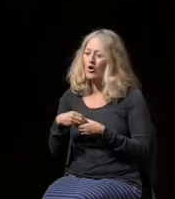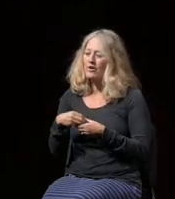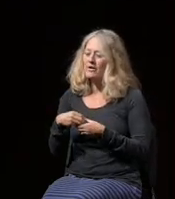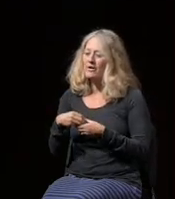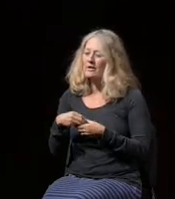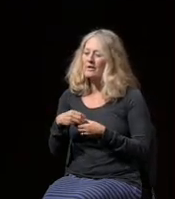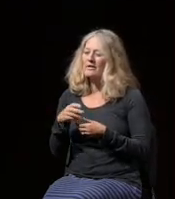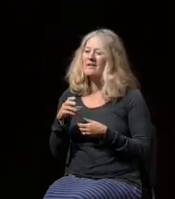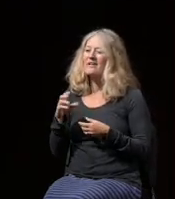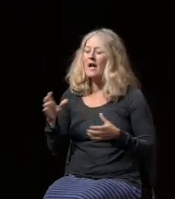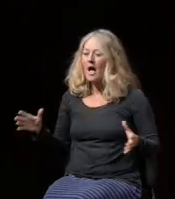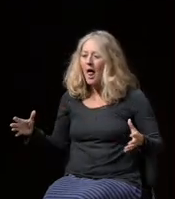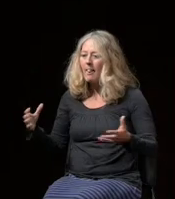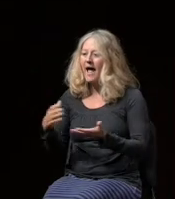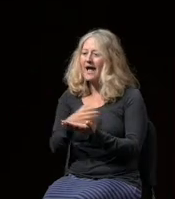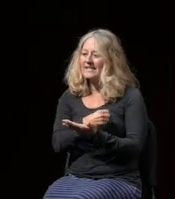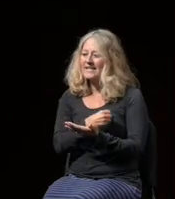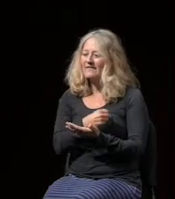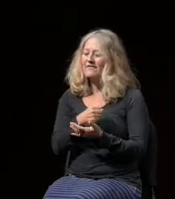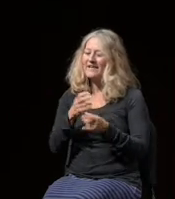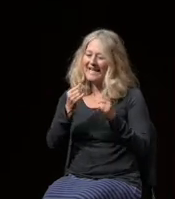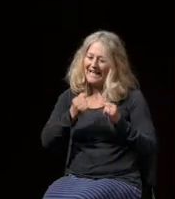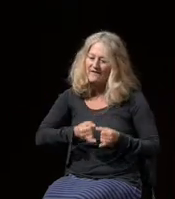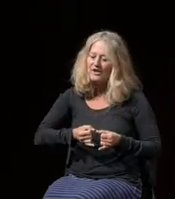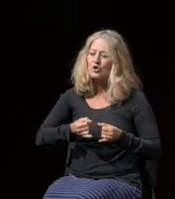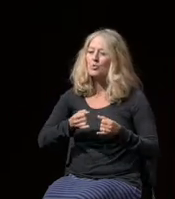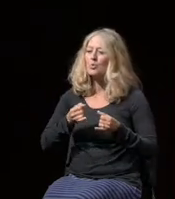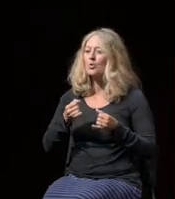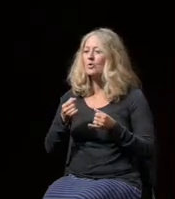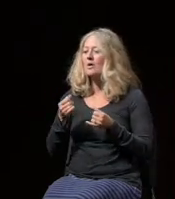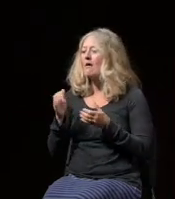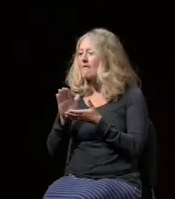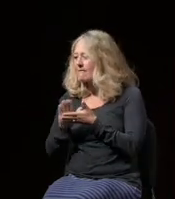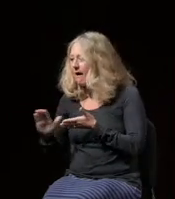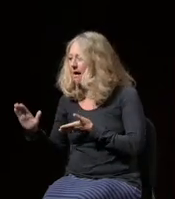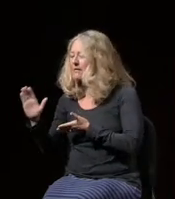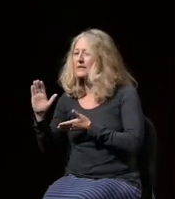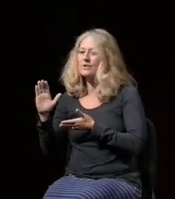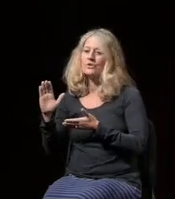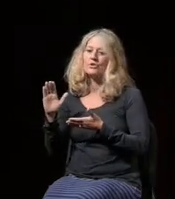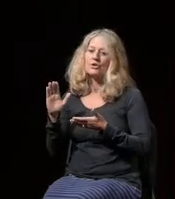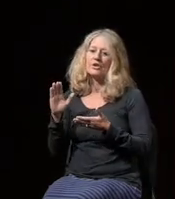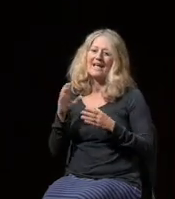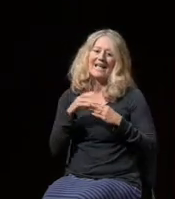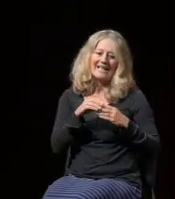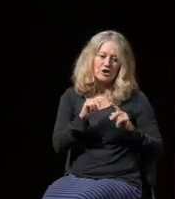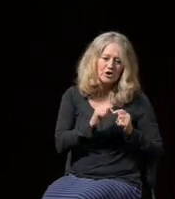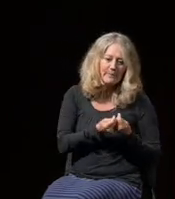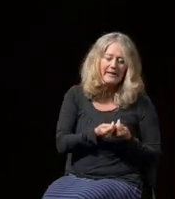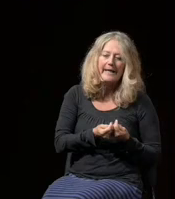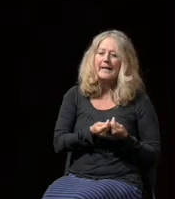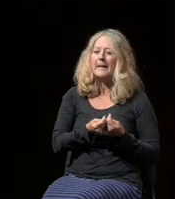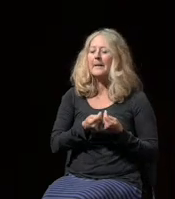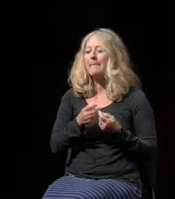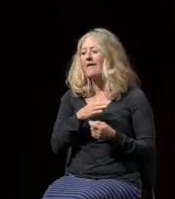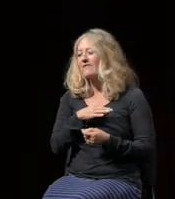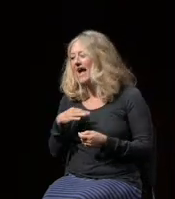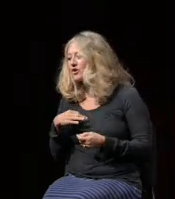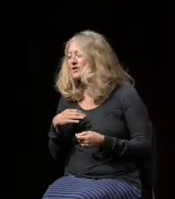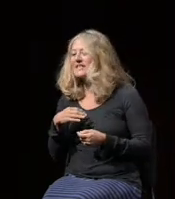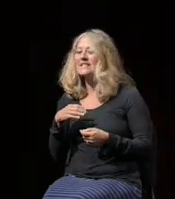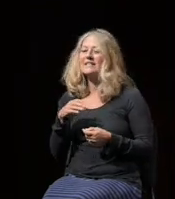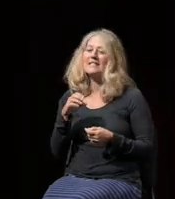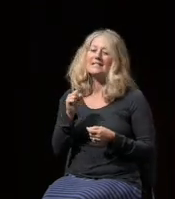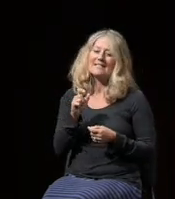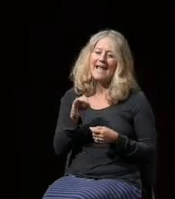as a collective, you're a part of it as an individual, we're a part of it as colleges, we're a part of it as leadership teams, we're a part of it as faculty, as staff,